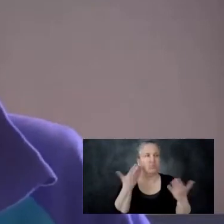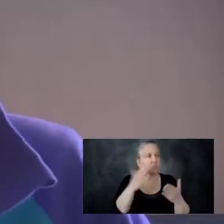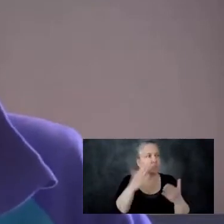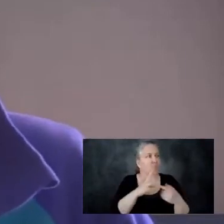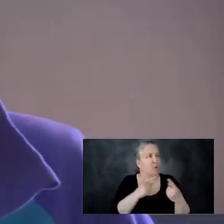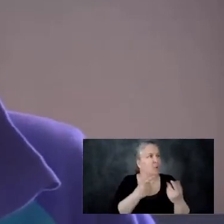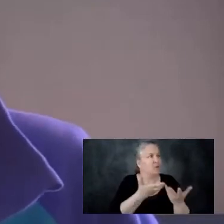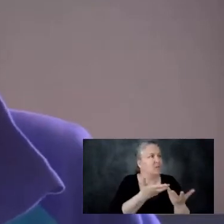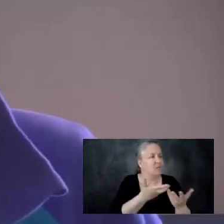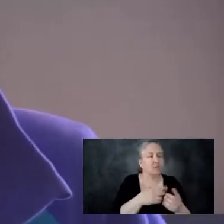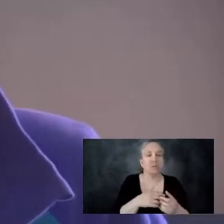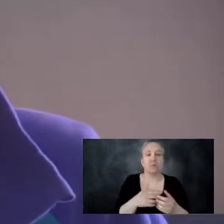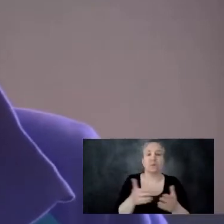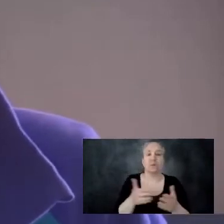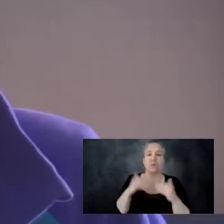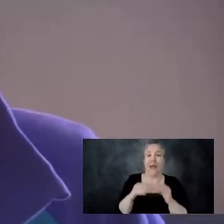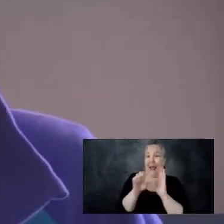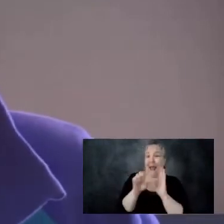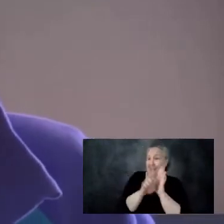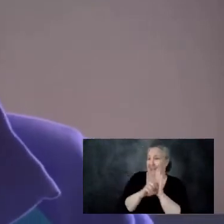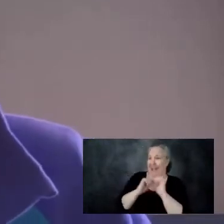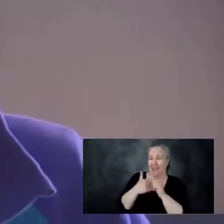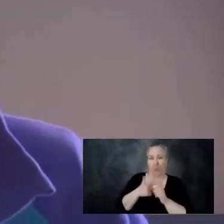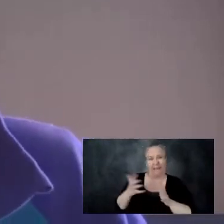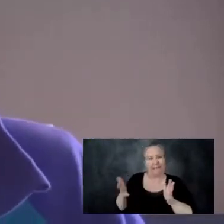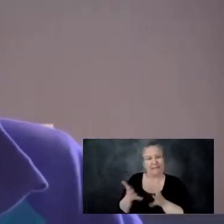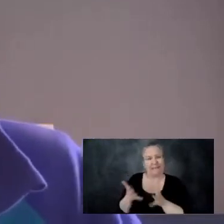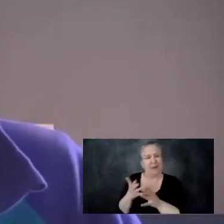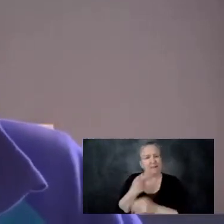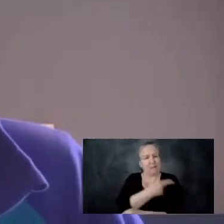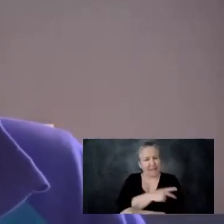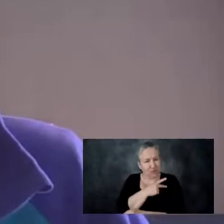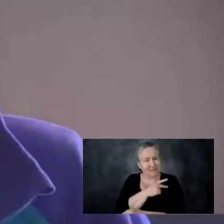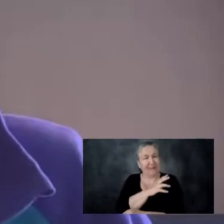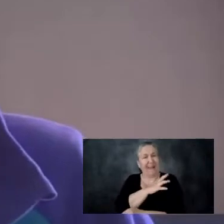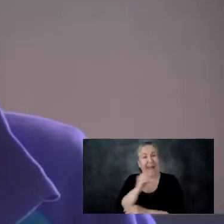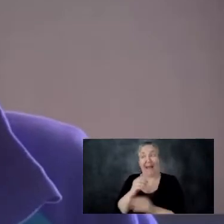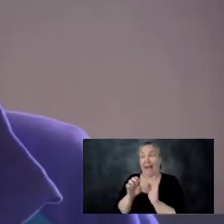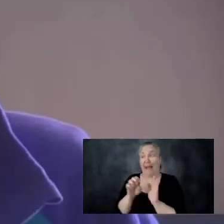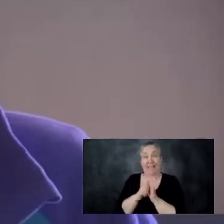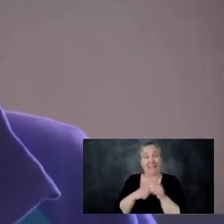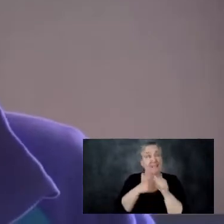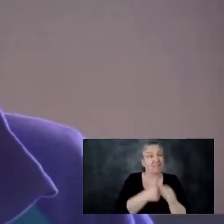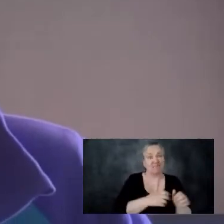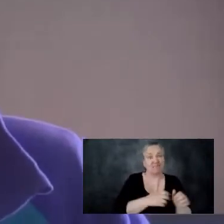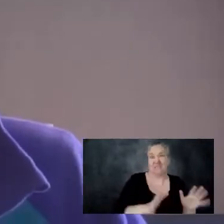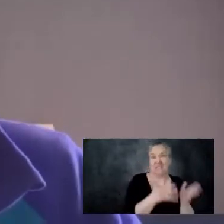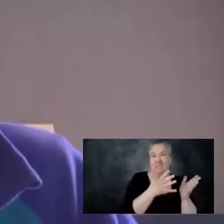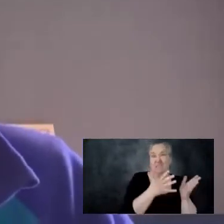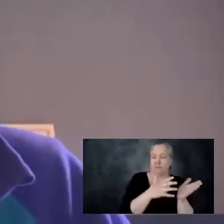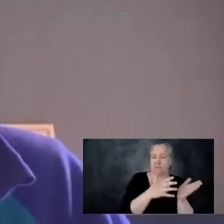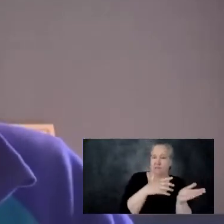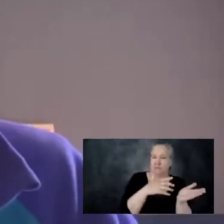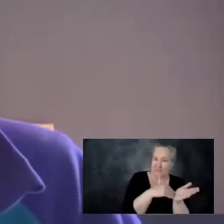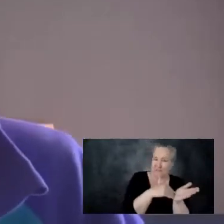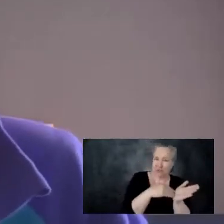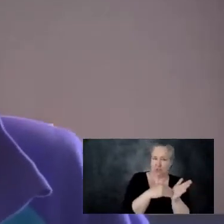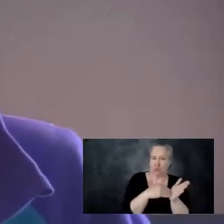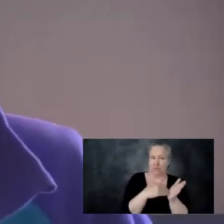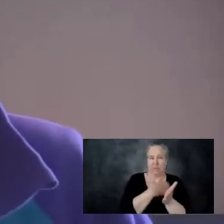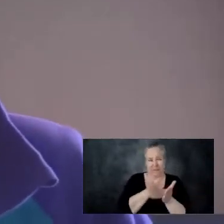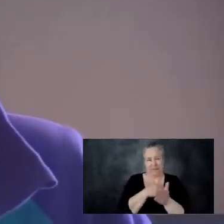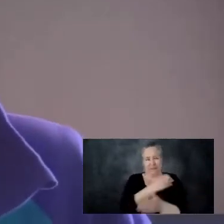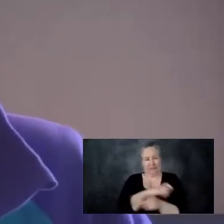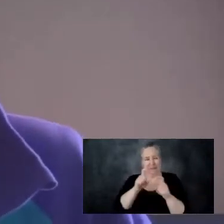can we ethically incentivize patients? And how can we ethically incentivize physicians to participate on those clinical